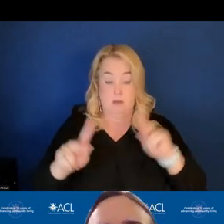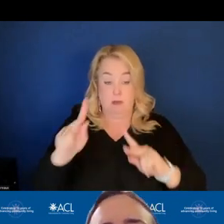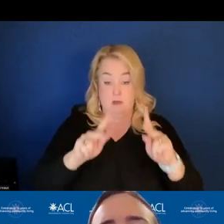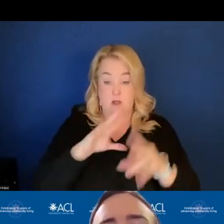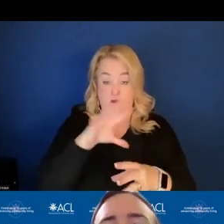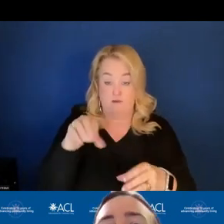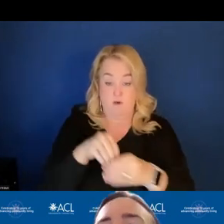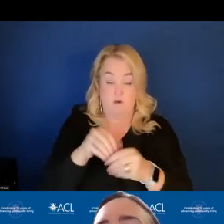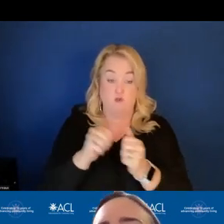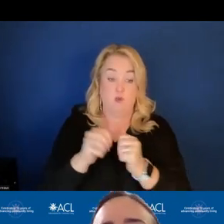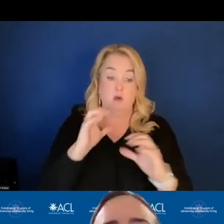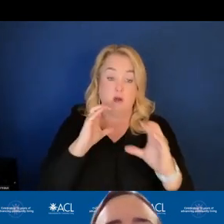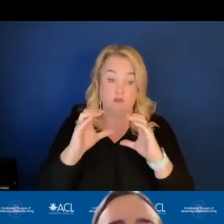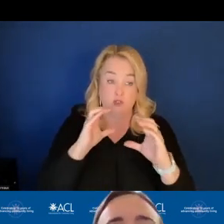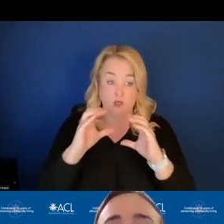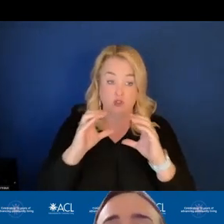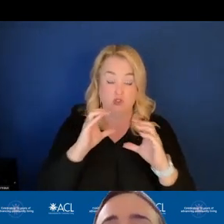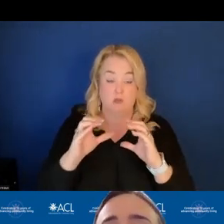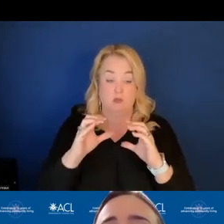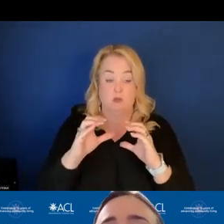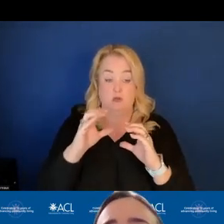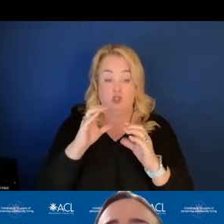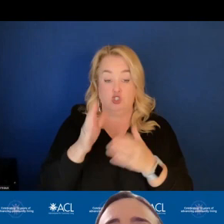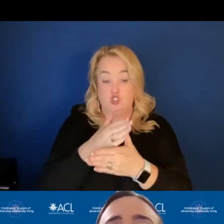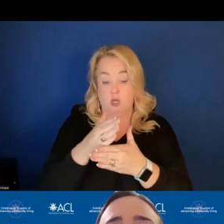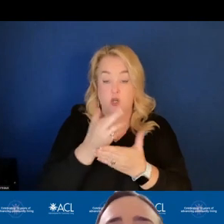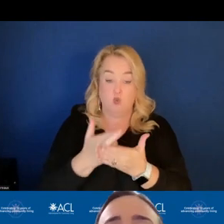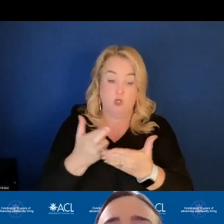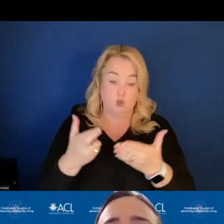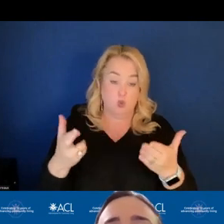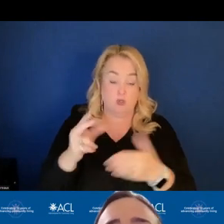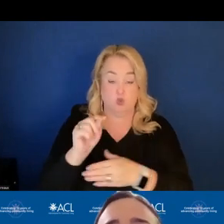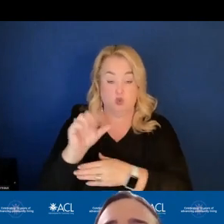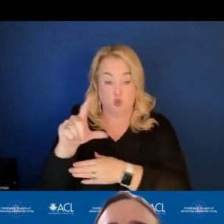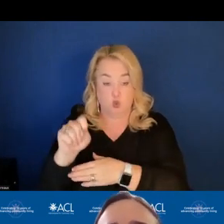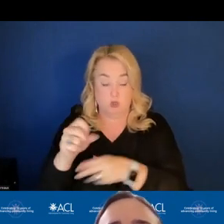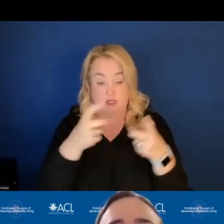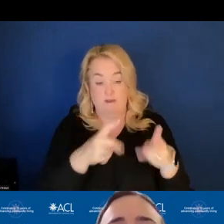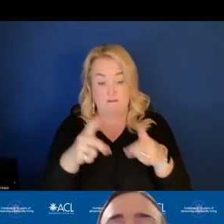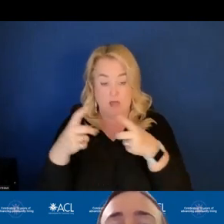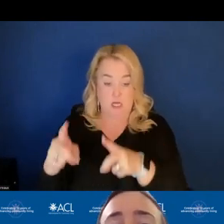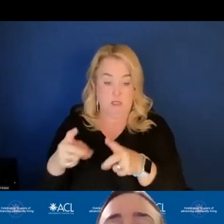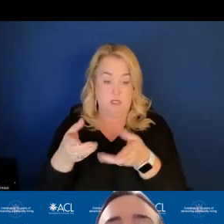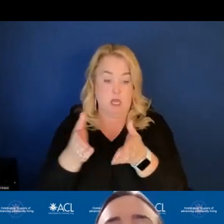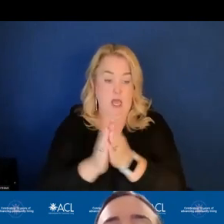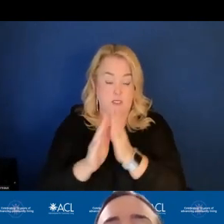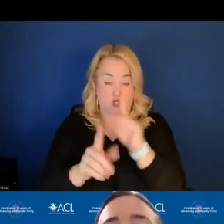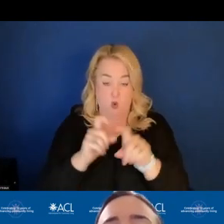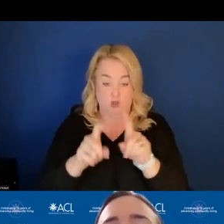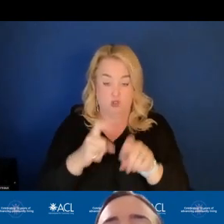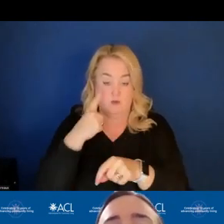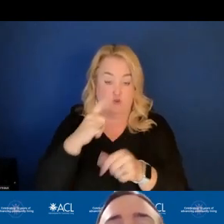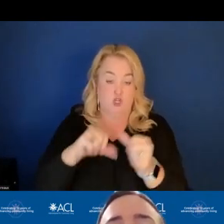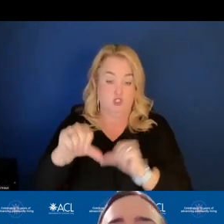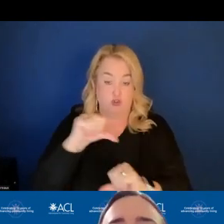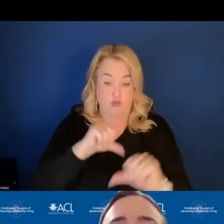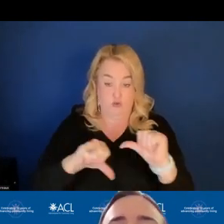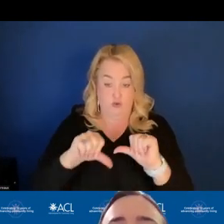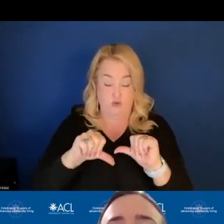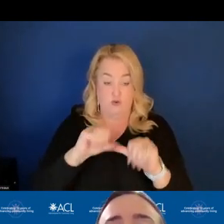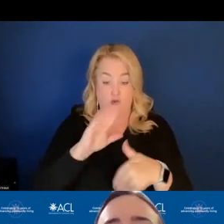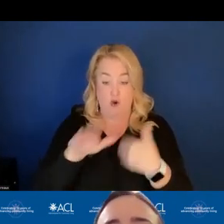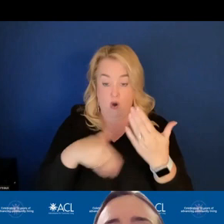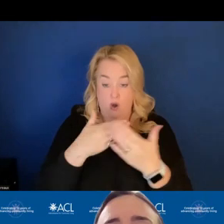engaged in conversation, sharing resources and tools, events, and asking questions of each other, all